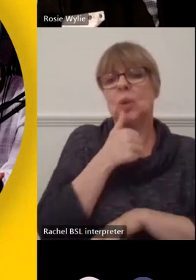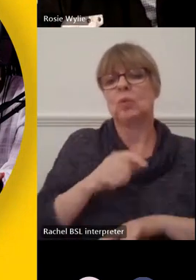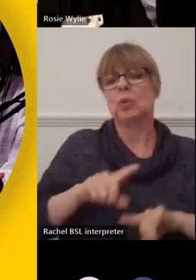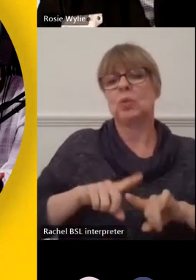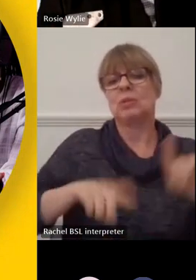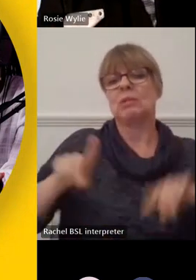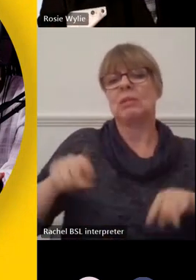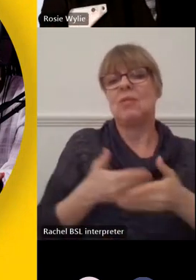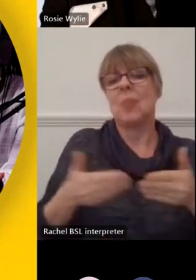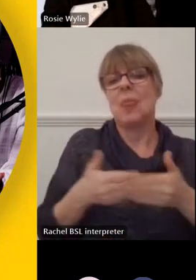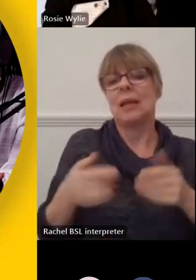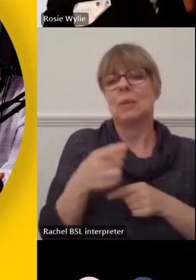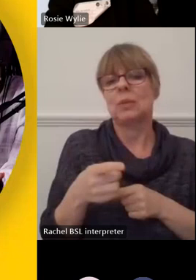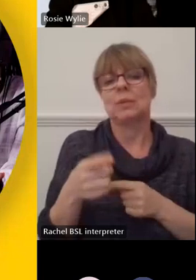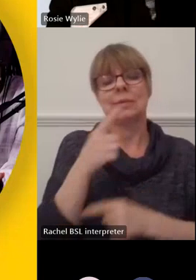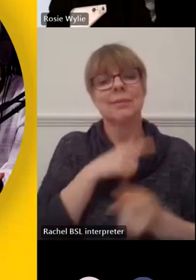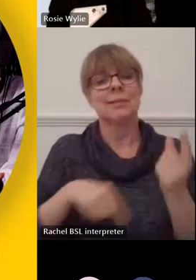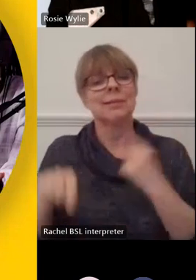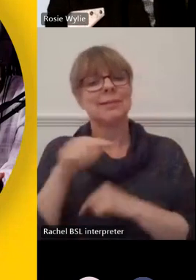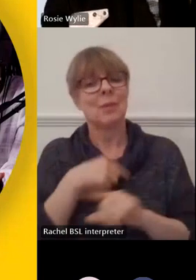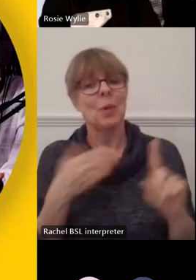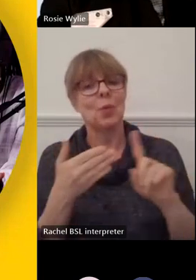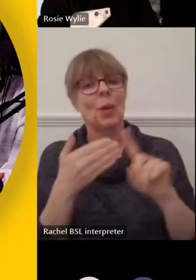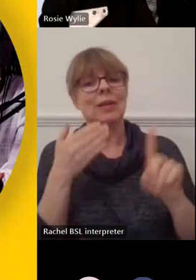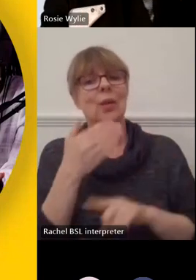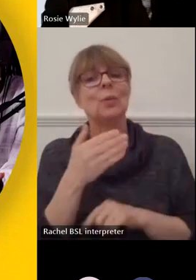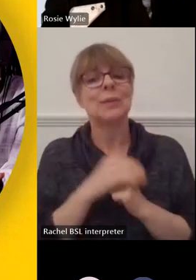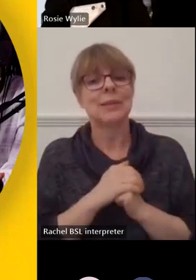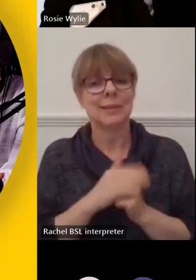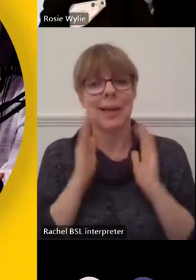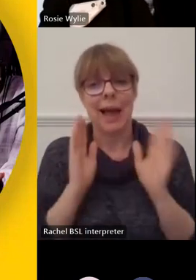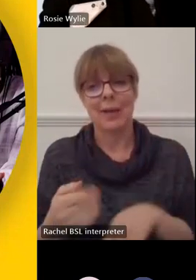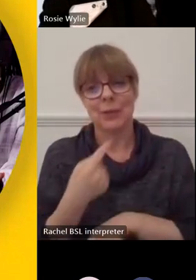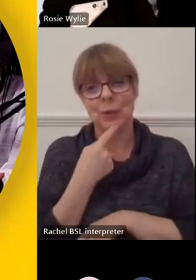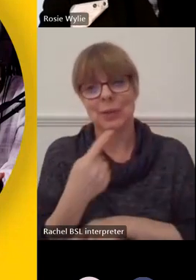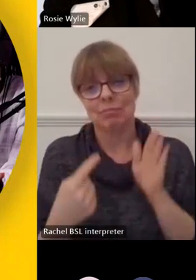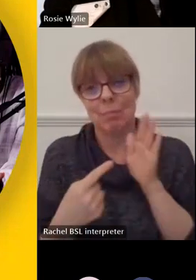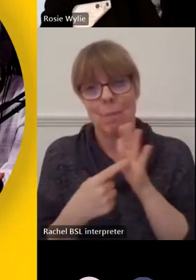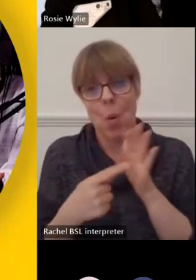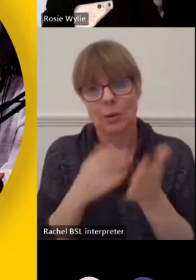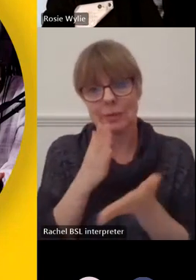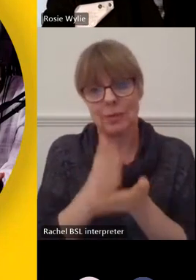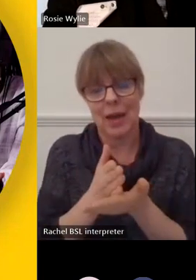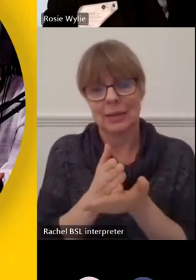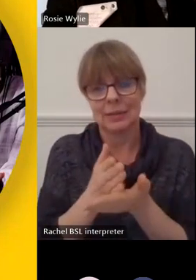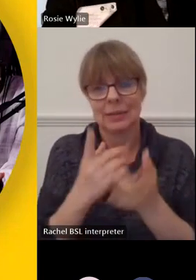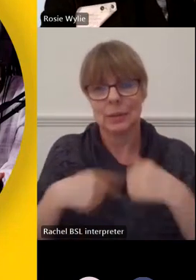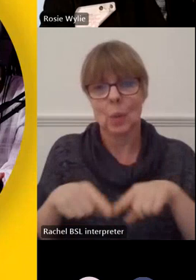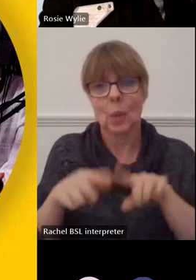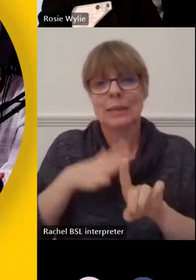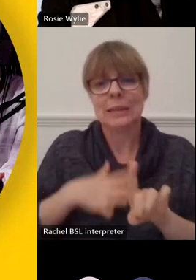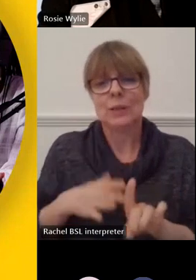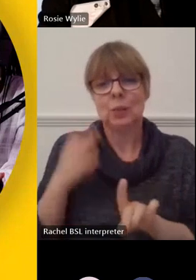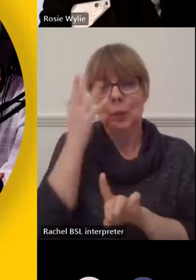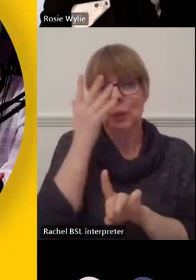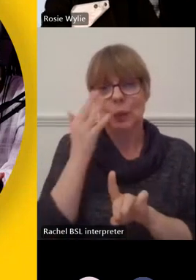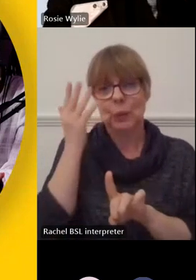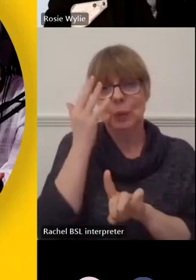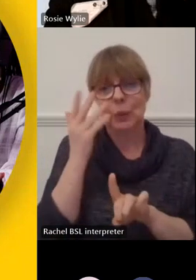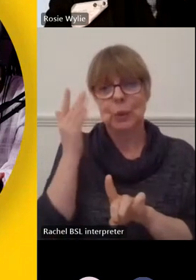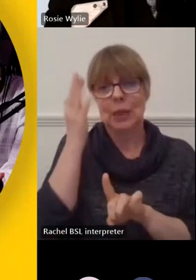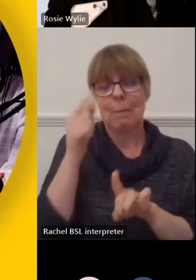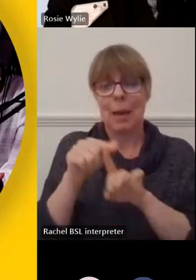that we notice. But an important fact I need to mention here is we need to take into consideration that